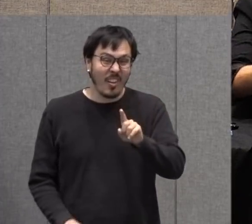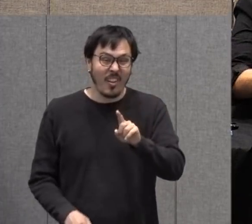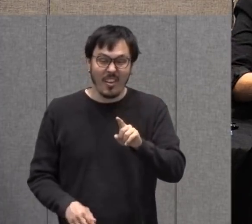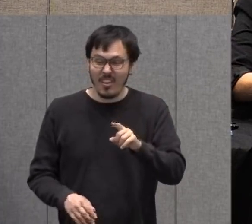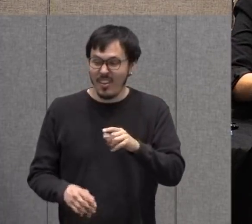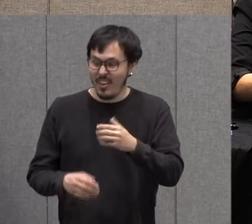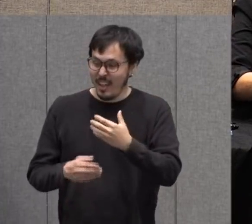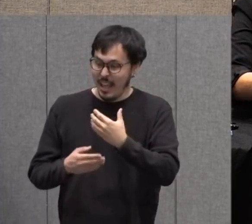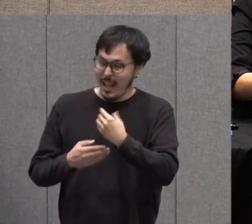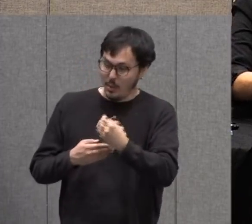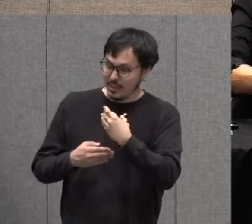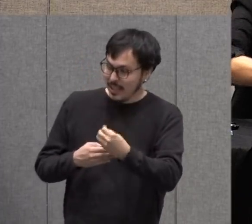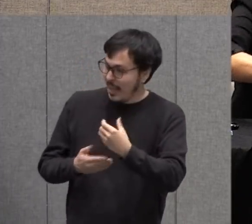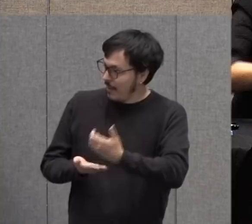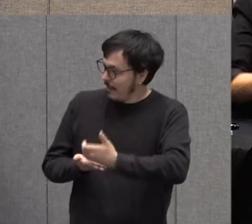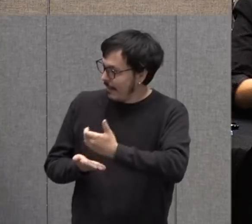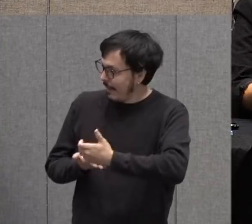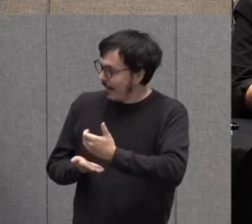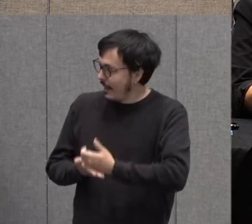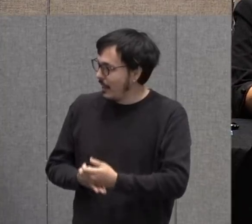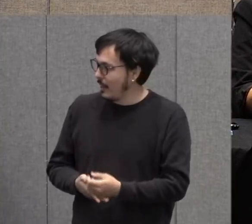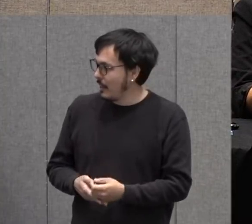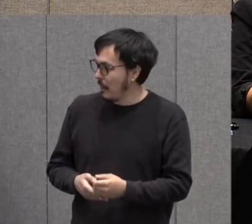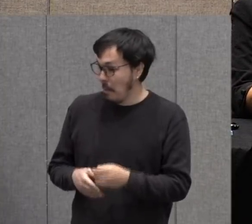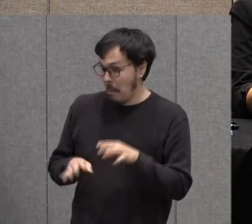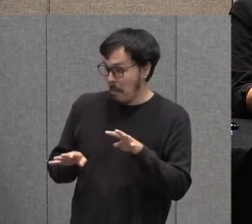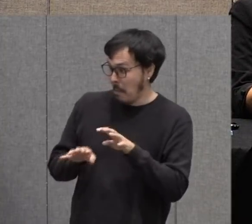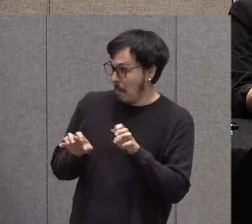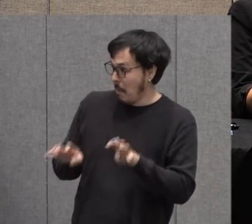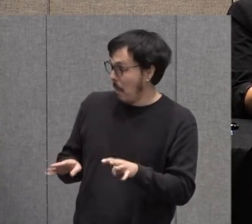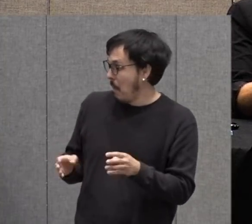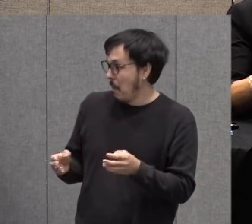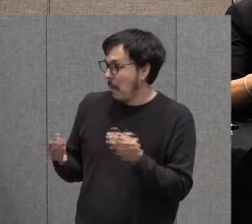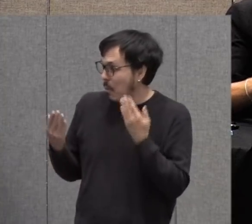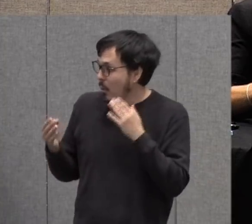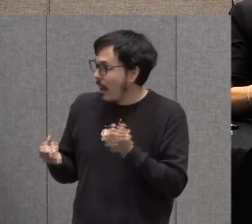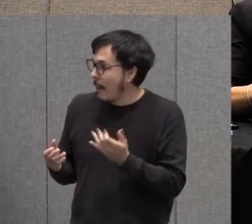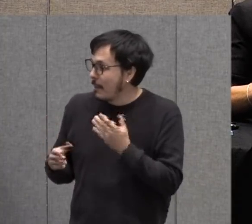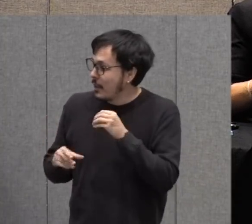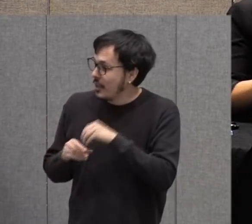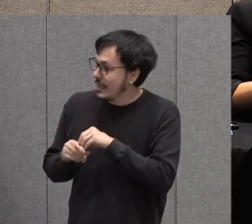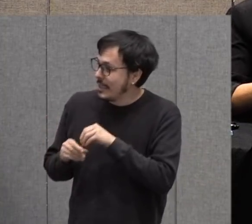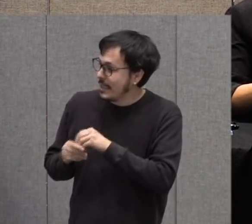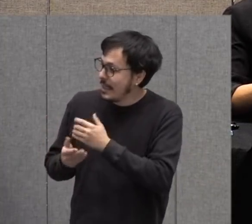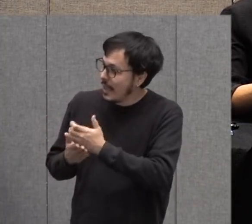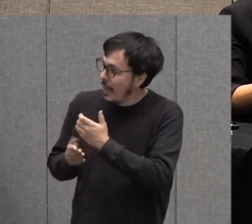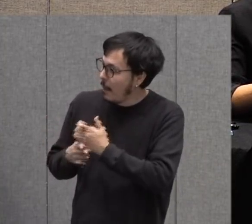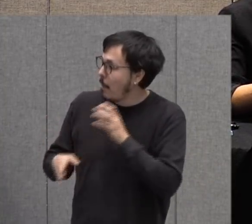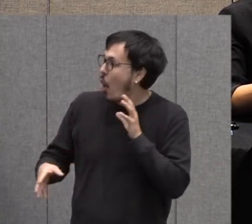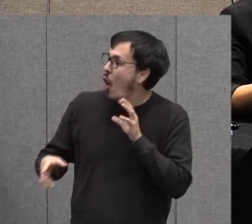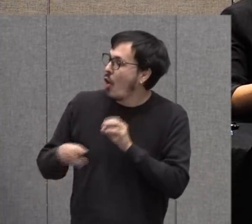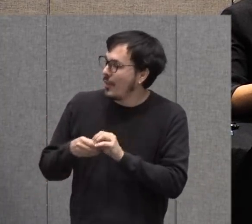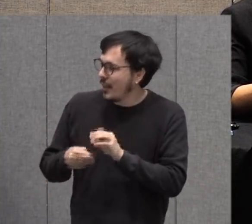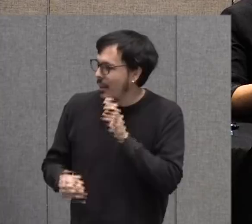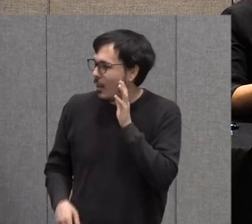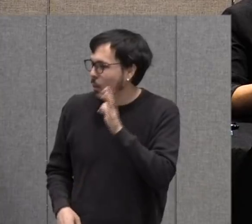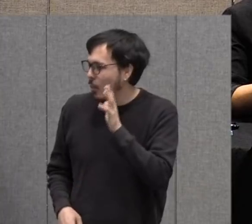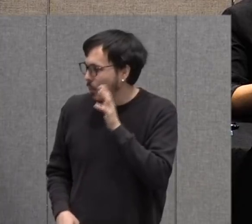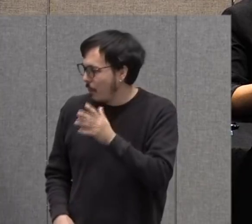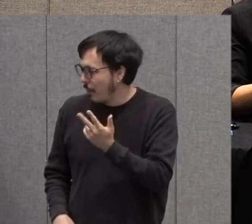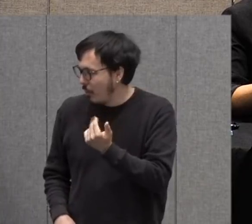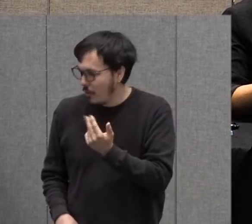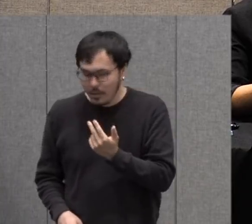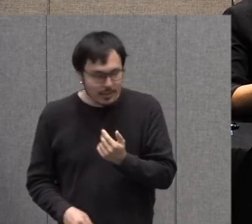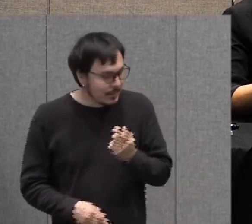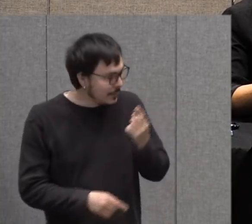can. There's an unknown number inside the can, but altogether it'll make 13.